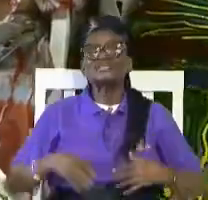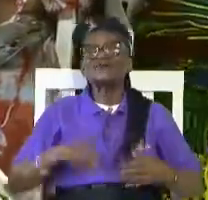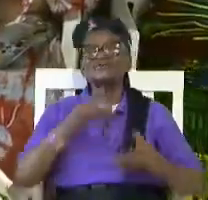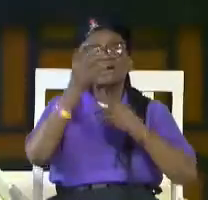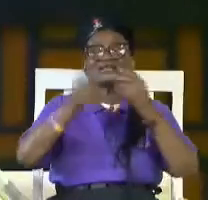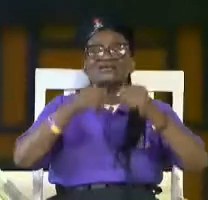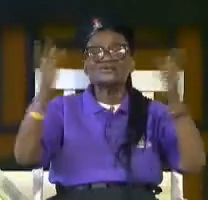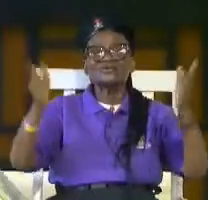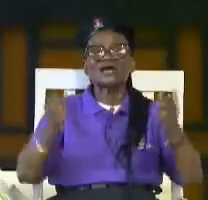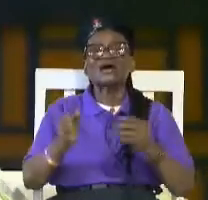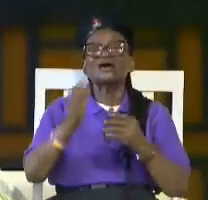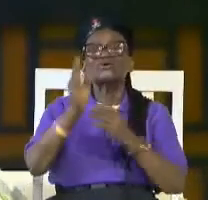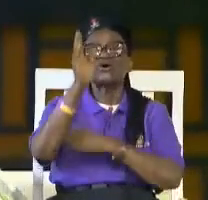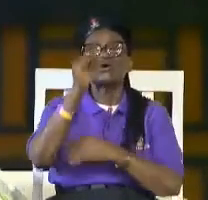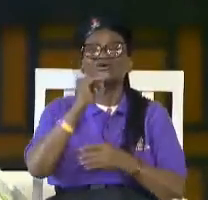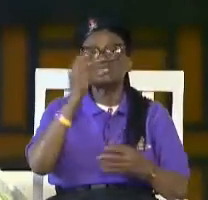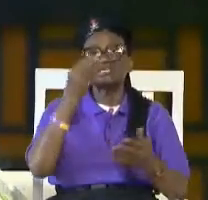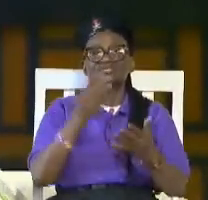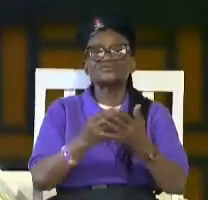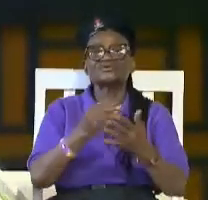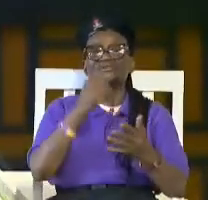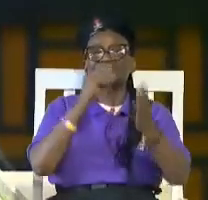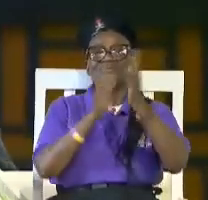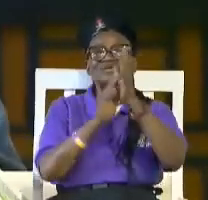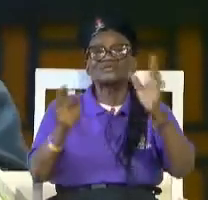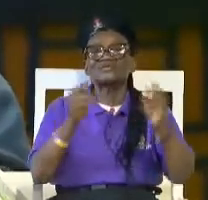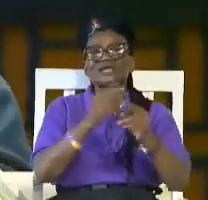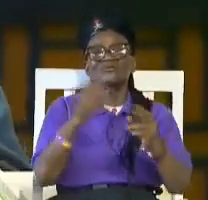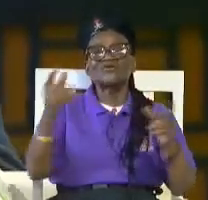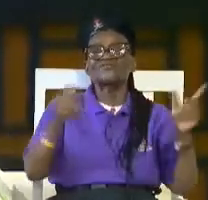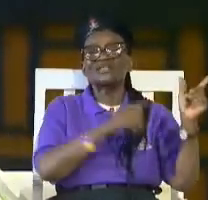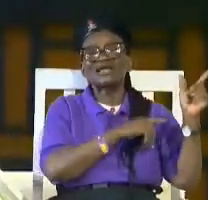God is good. Praise the name of the Lord.